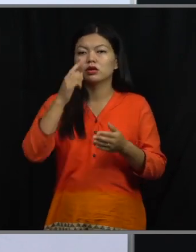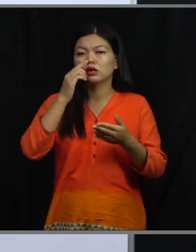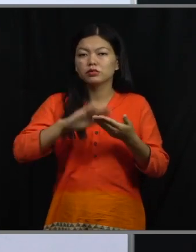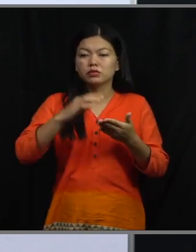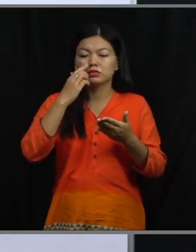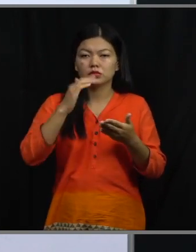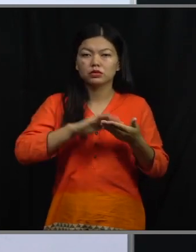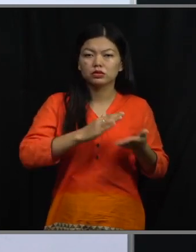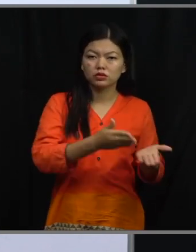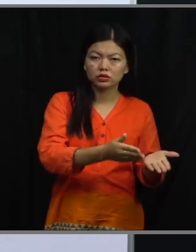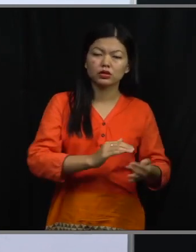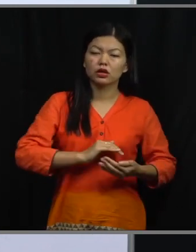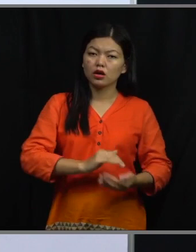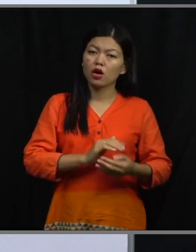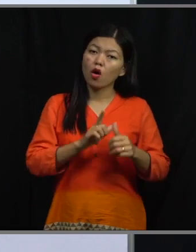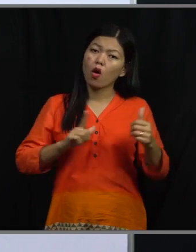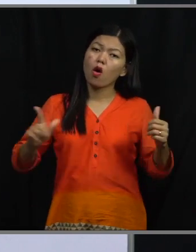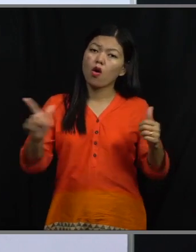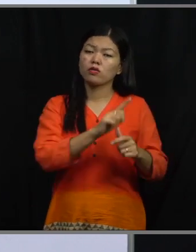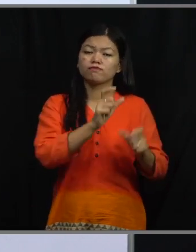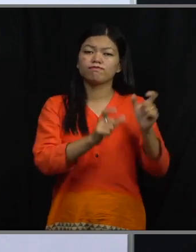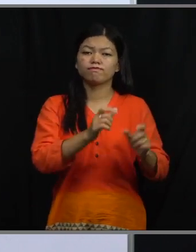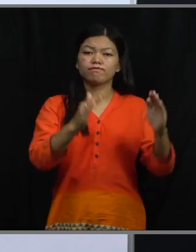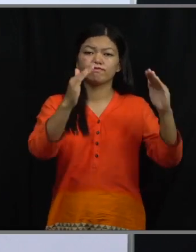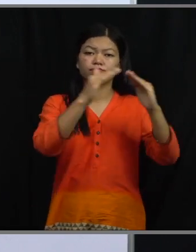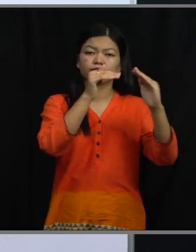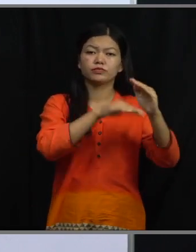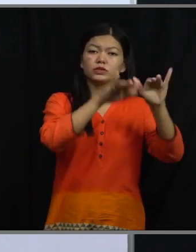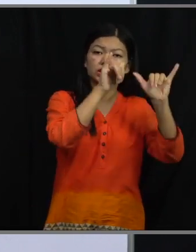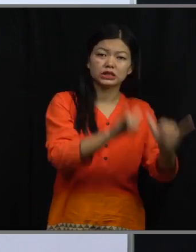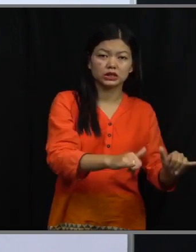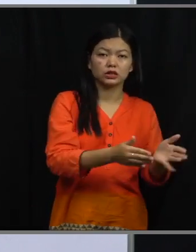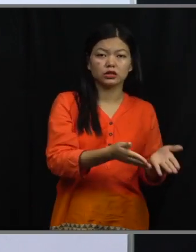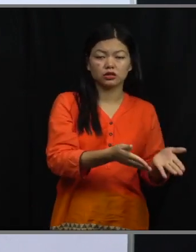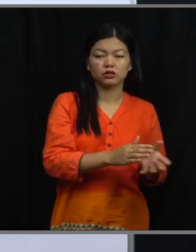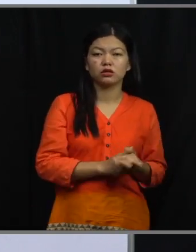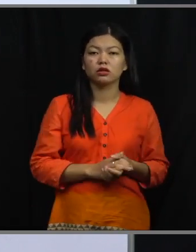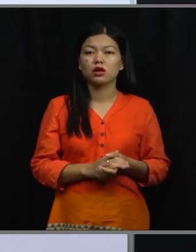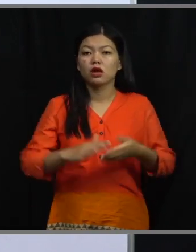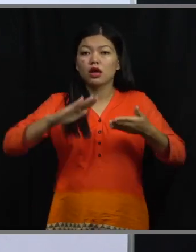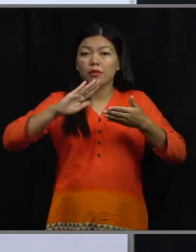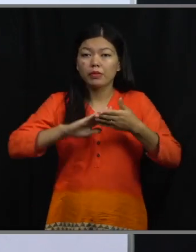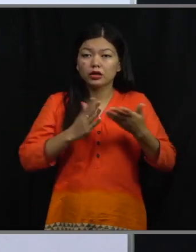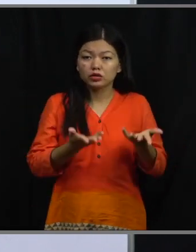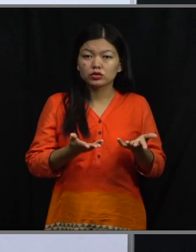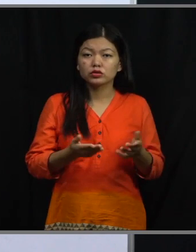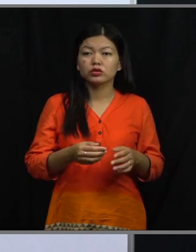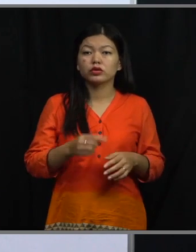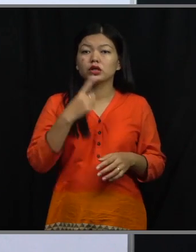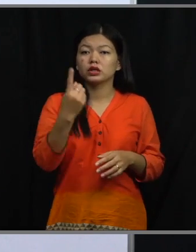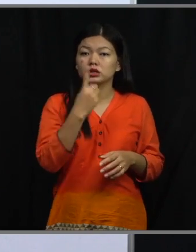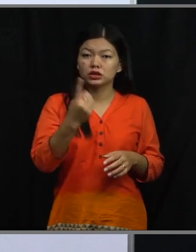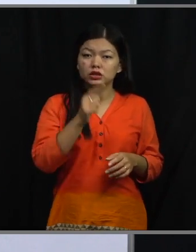where it consists of the parents and the unmarried children, okay. So which basically means it's